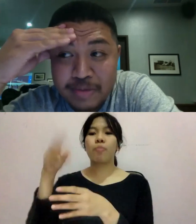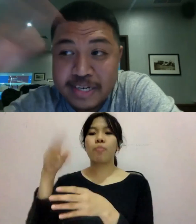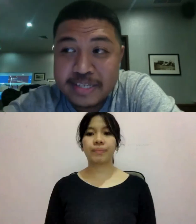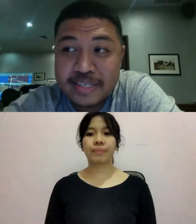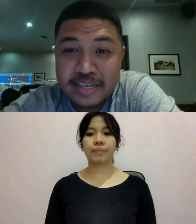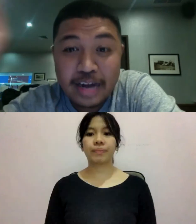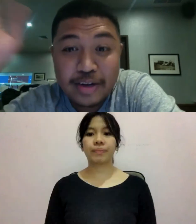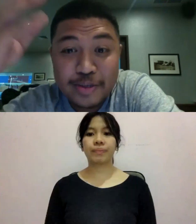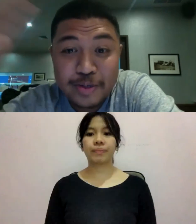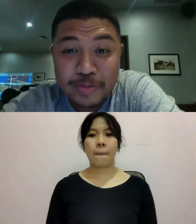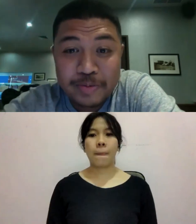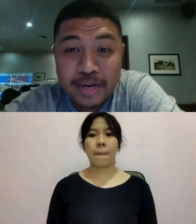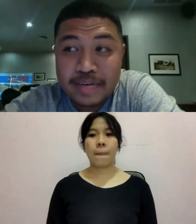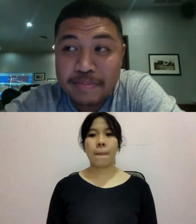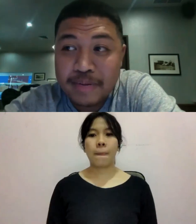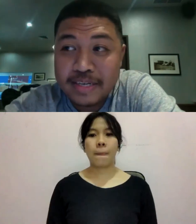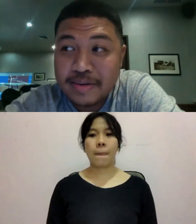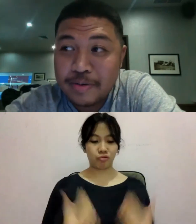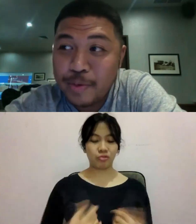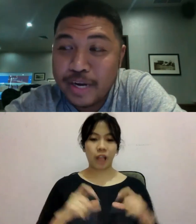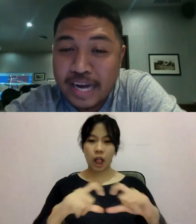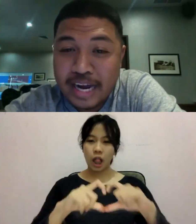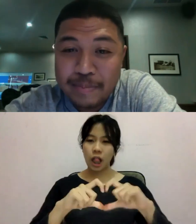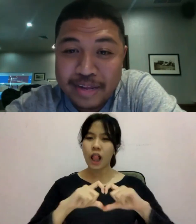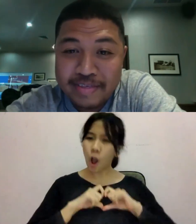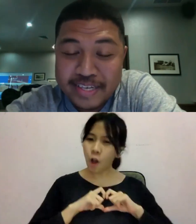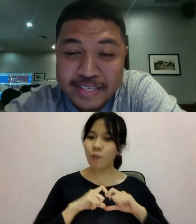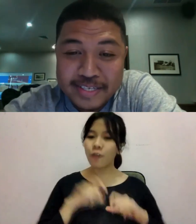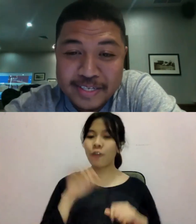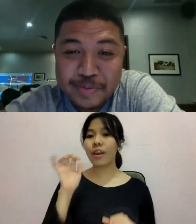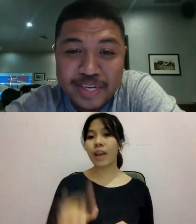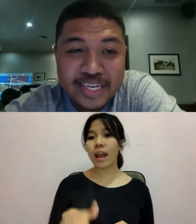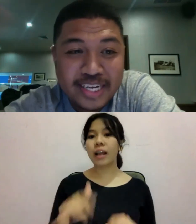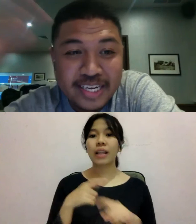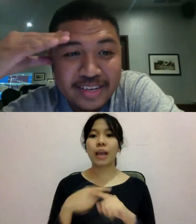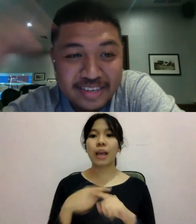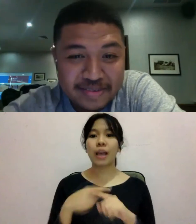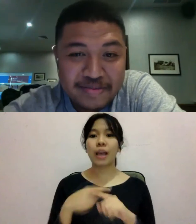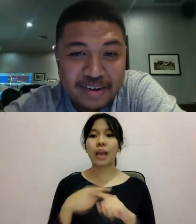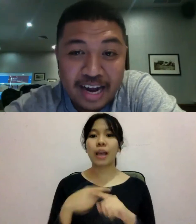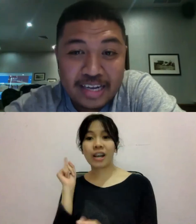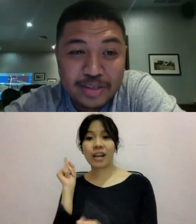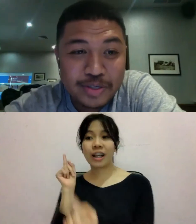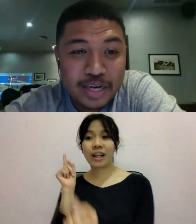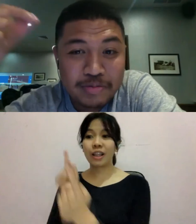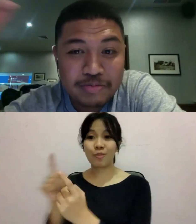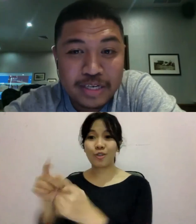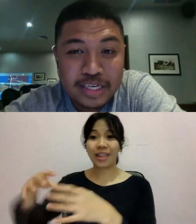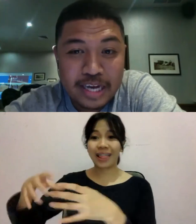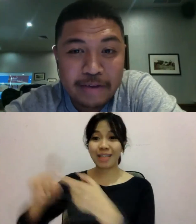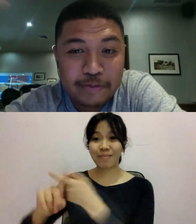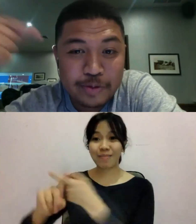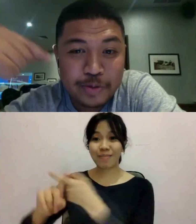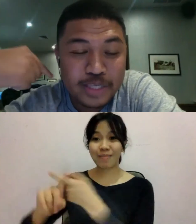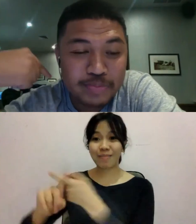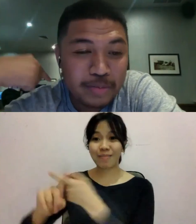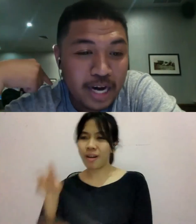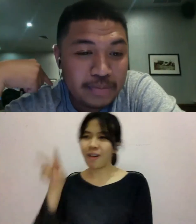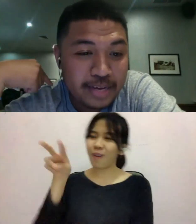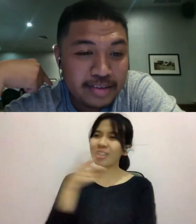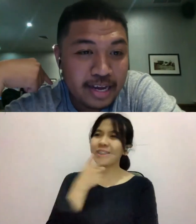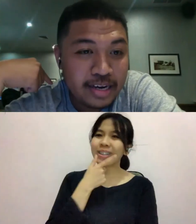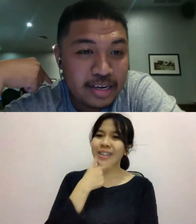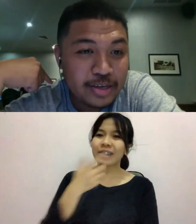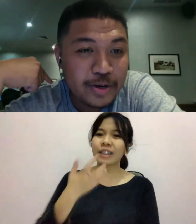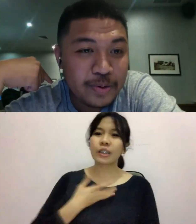body, but when I met this community, I turned out really hateful towards my body